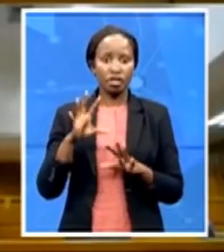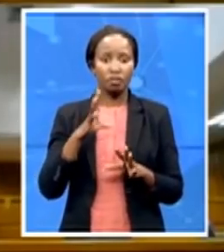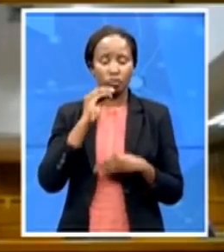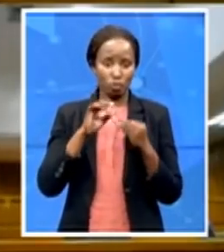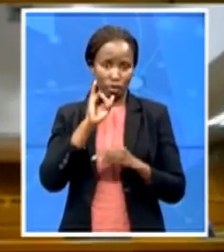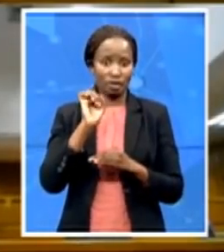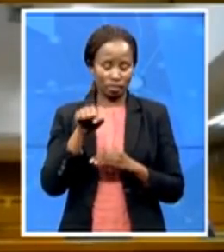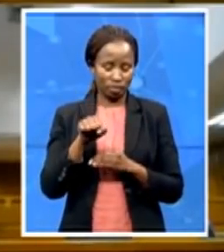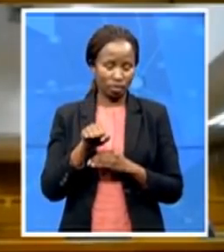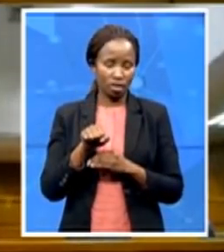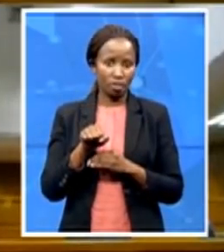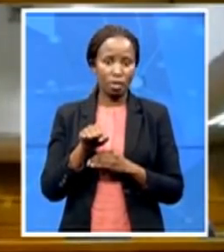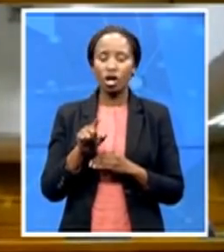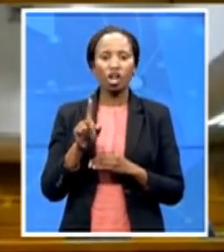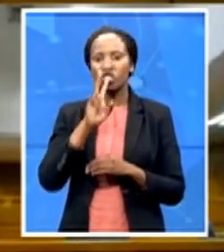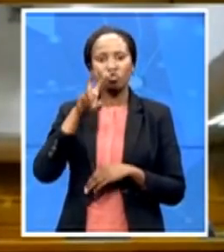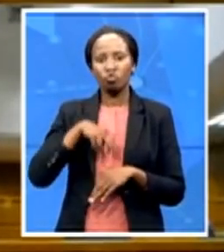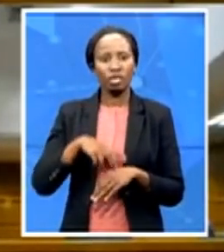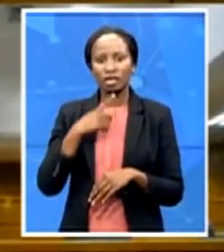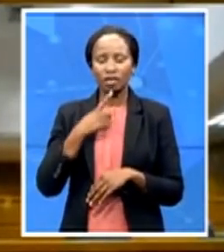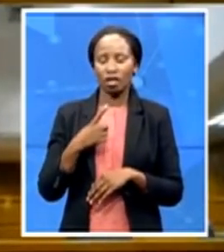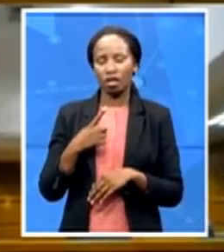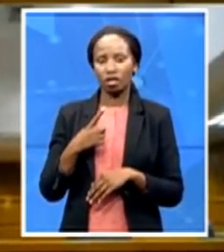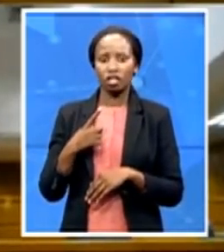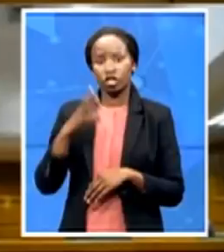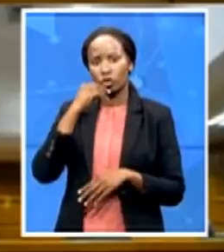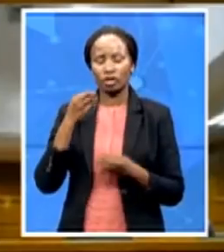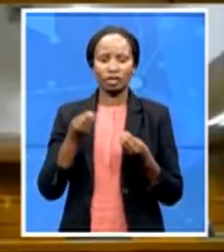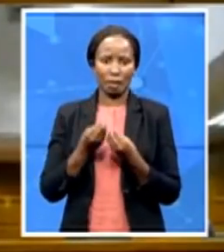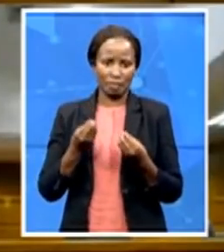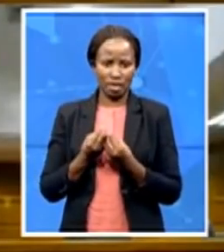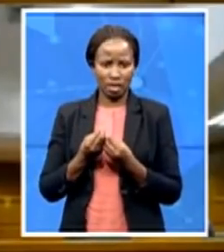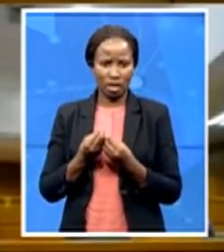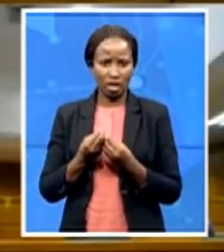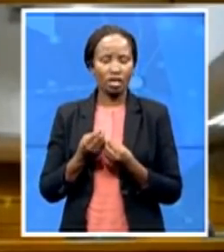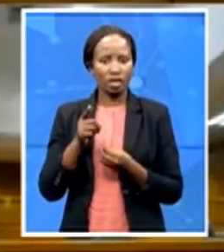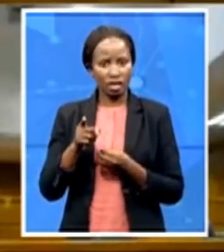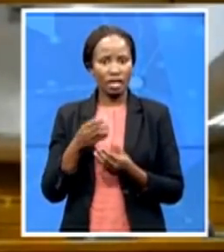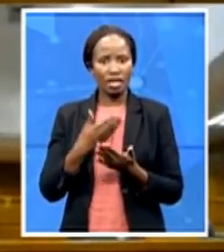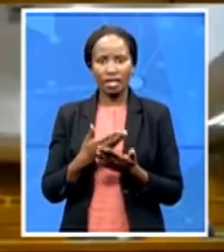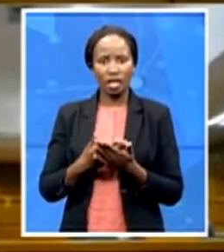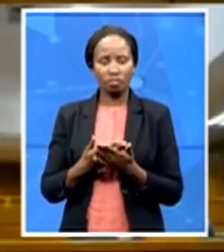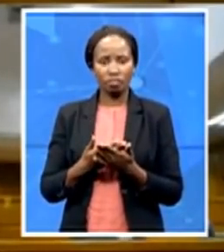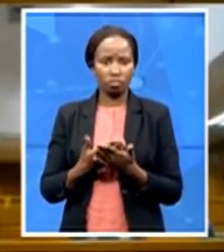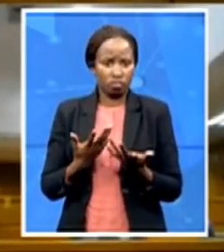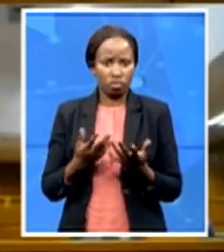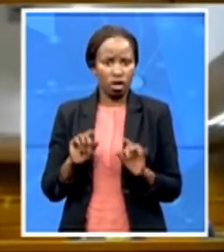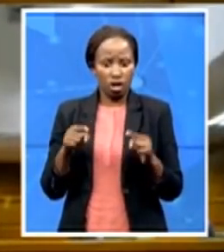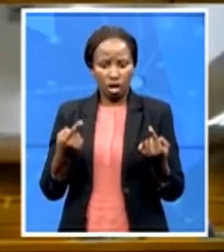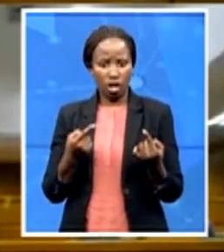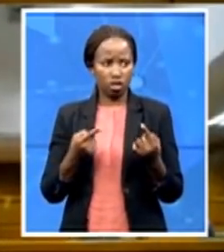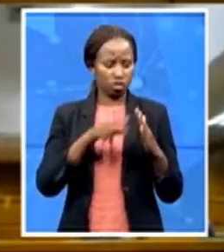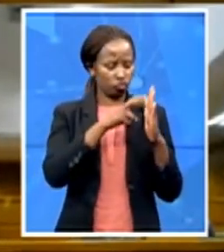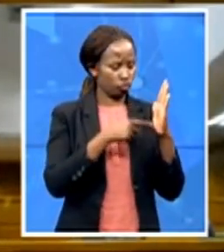say something expressly if it would be absurd to interpret the rules in a contrary fashion. We